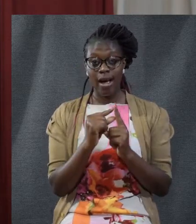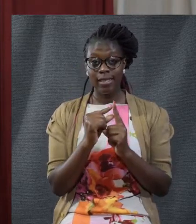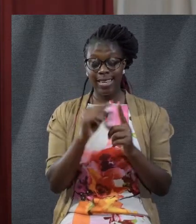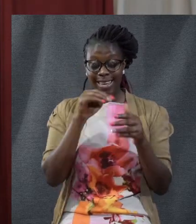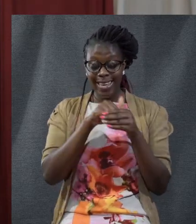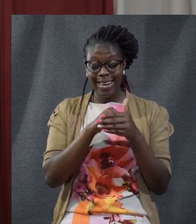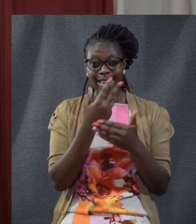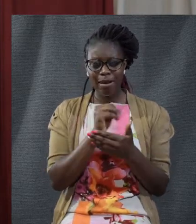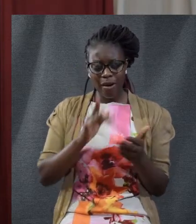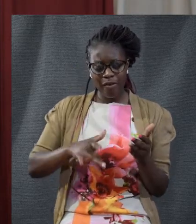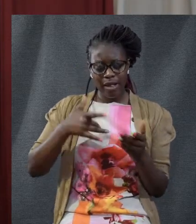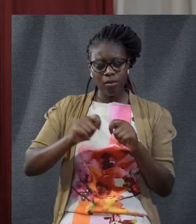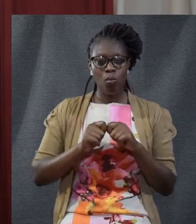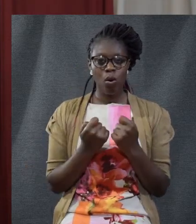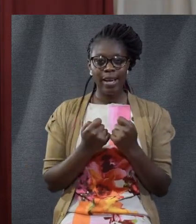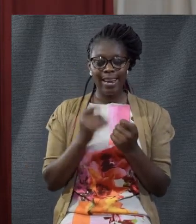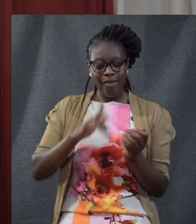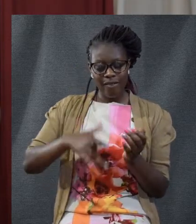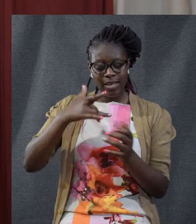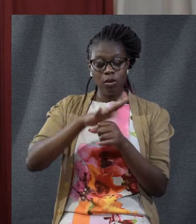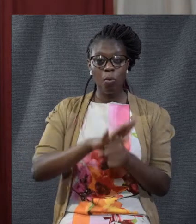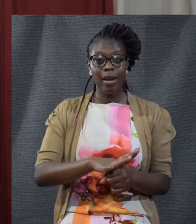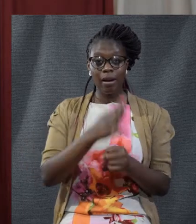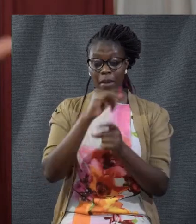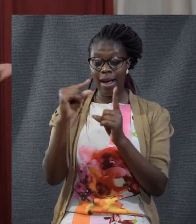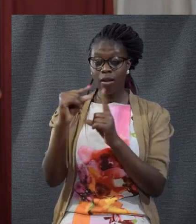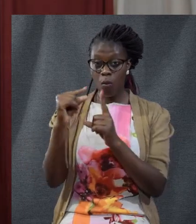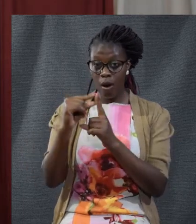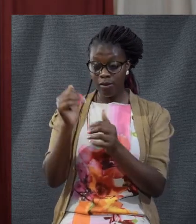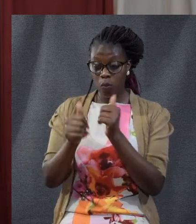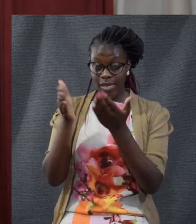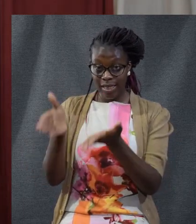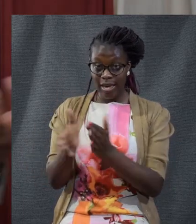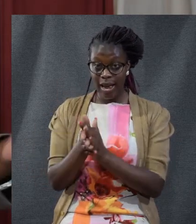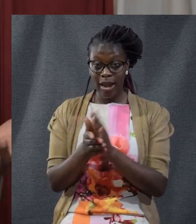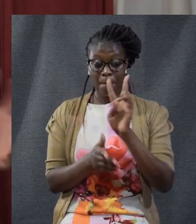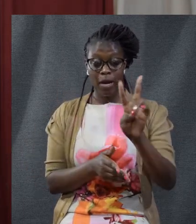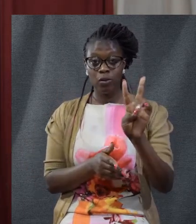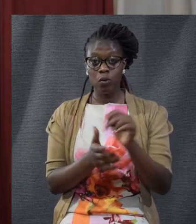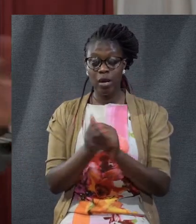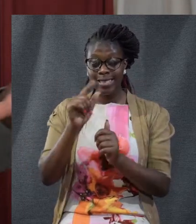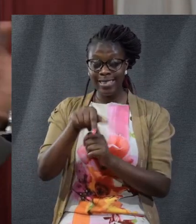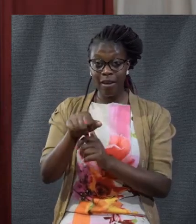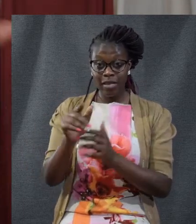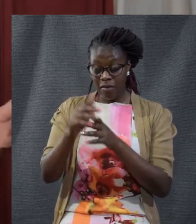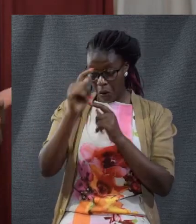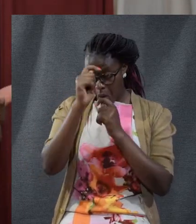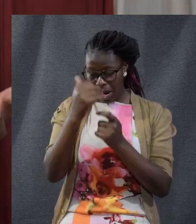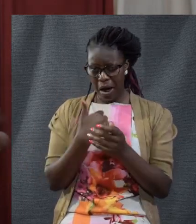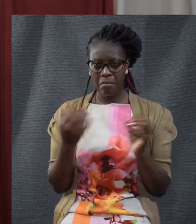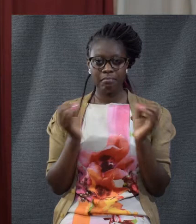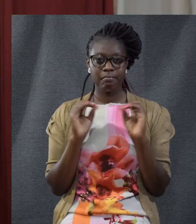That right in him, he felt crushed. He felt tormented by the words that were there. Two, he was stripped of his